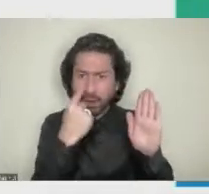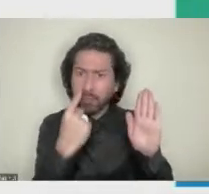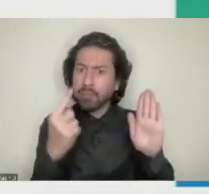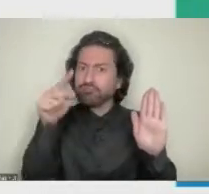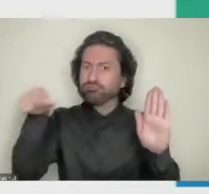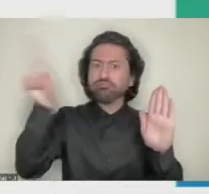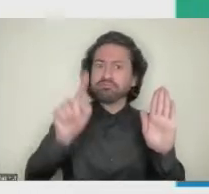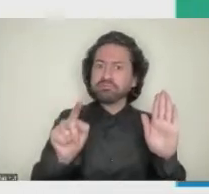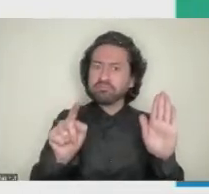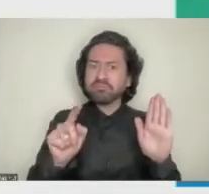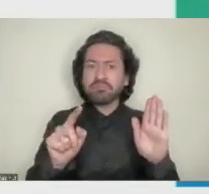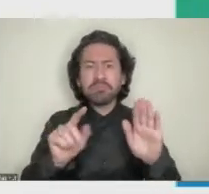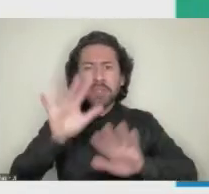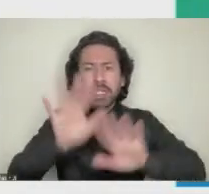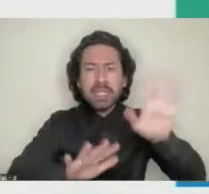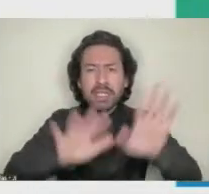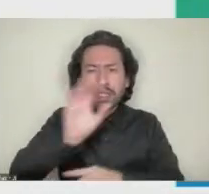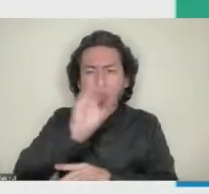poverty indices.